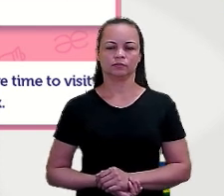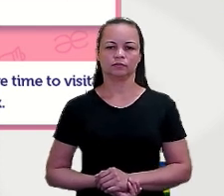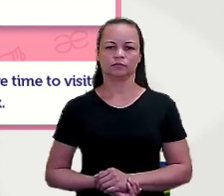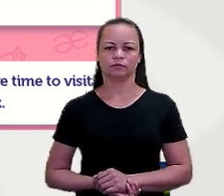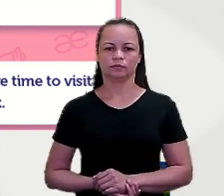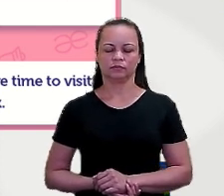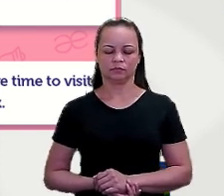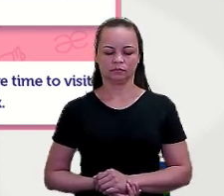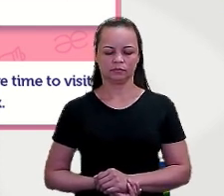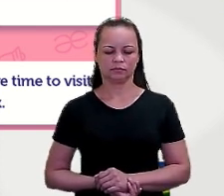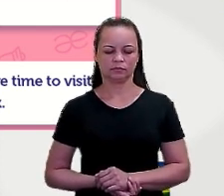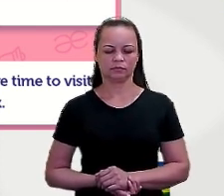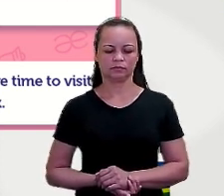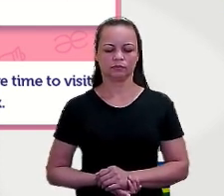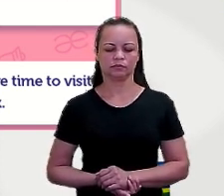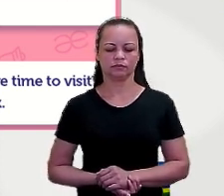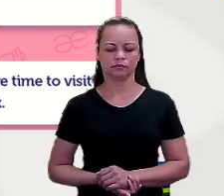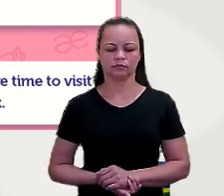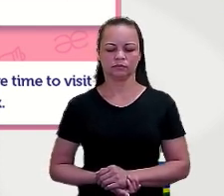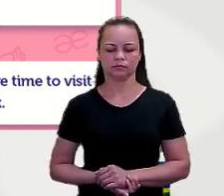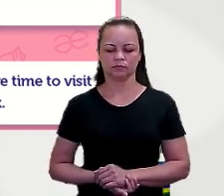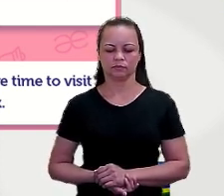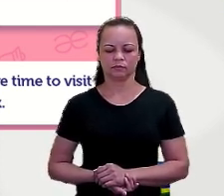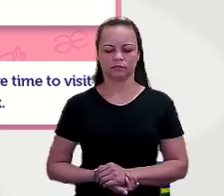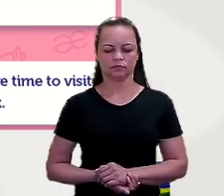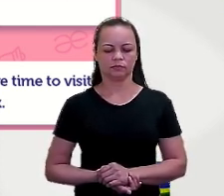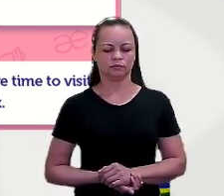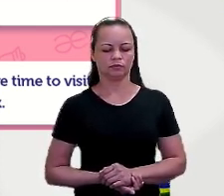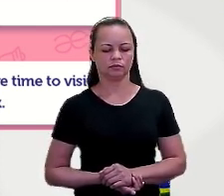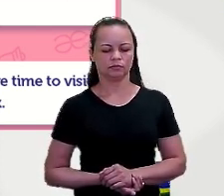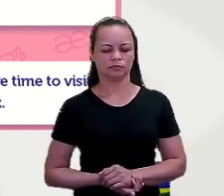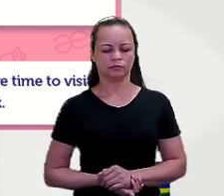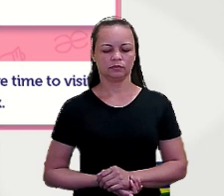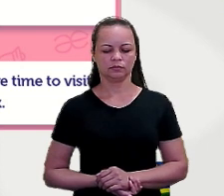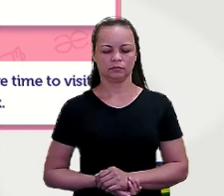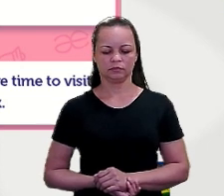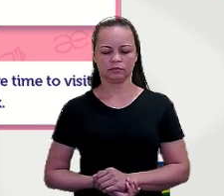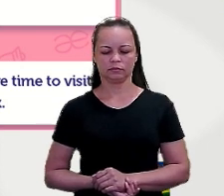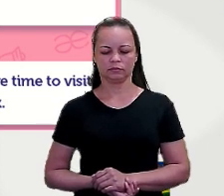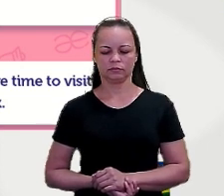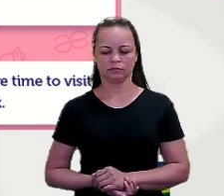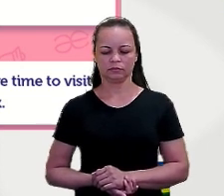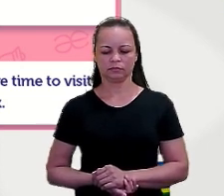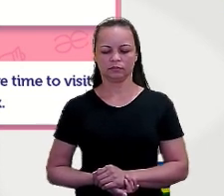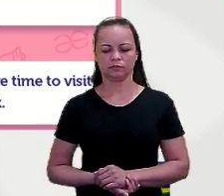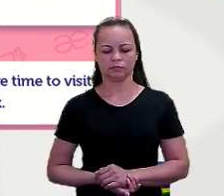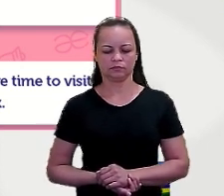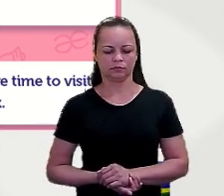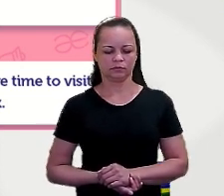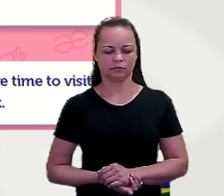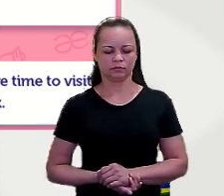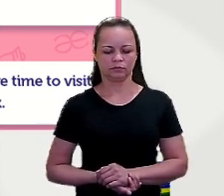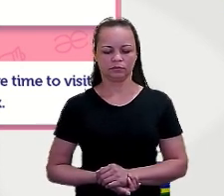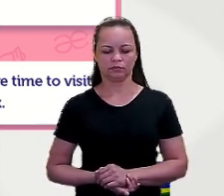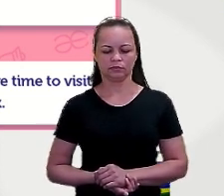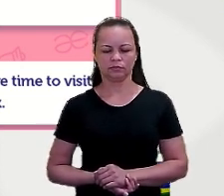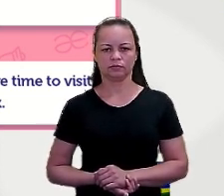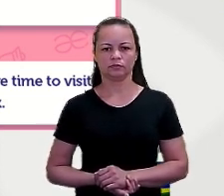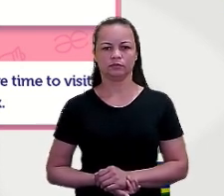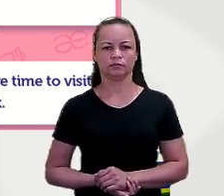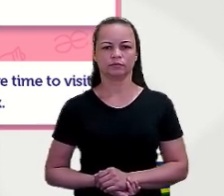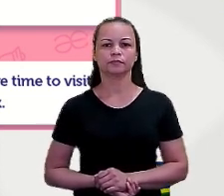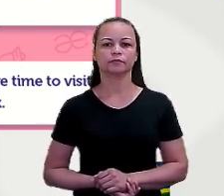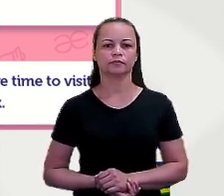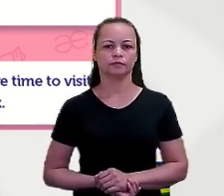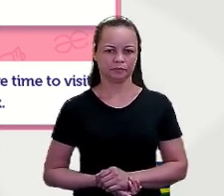everything. We didn't have time to visit the Empire State Building or go to any museums. So now we have more reason